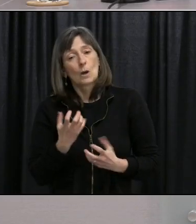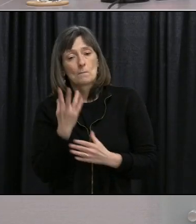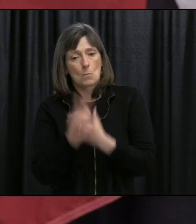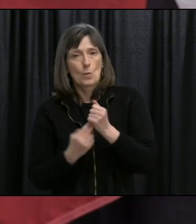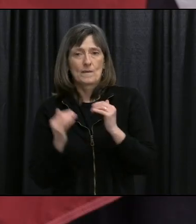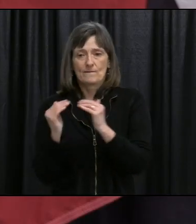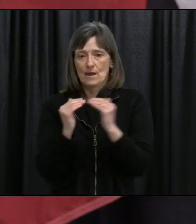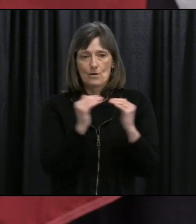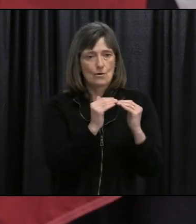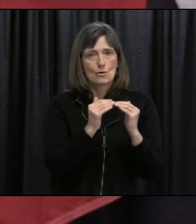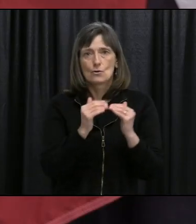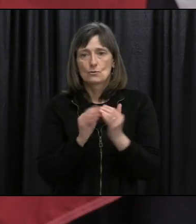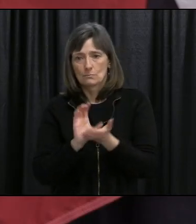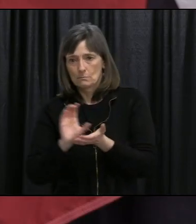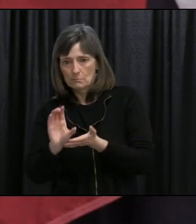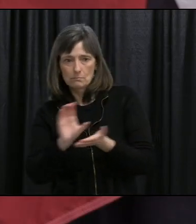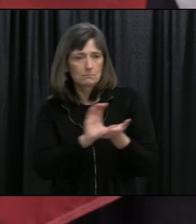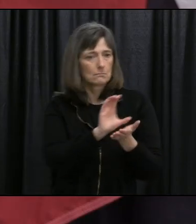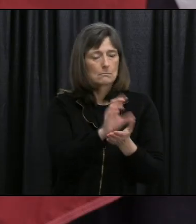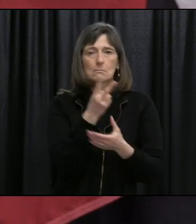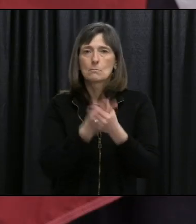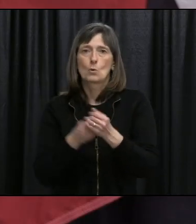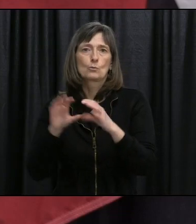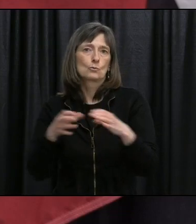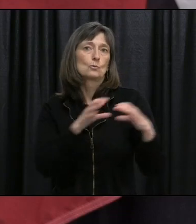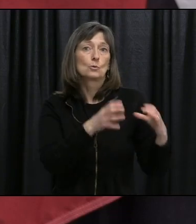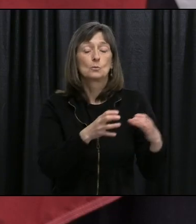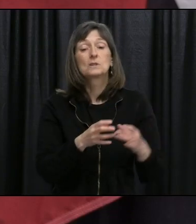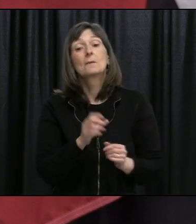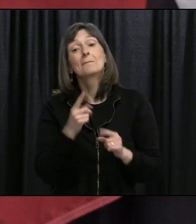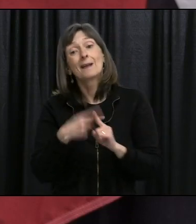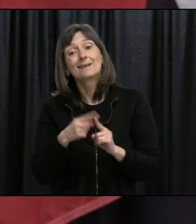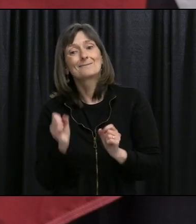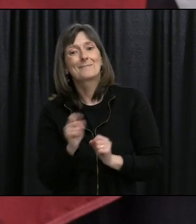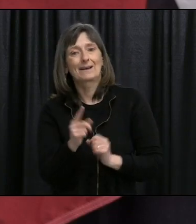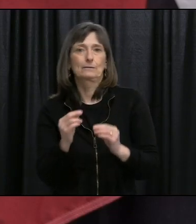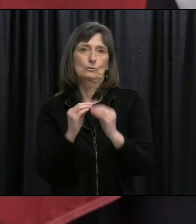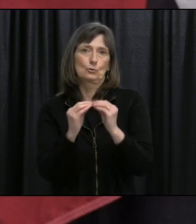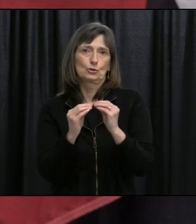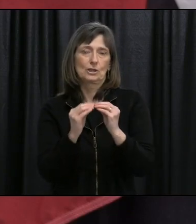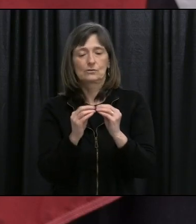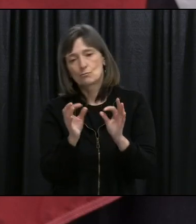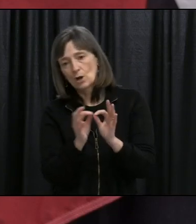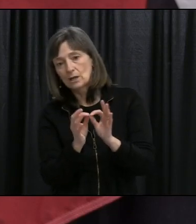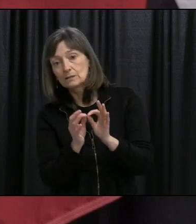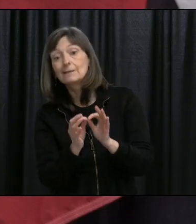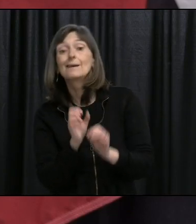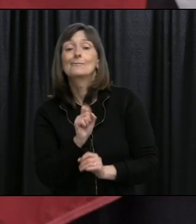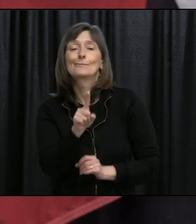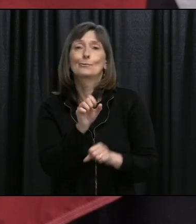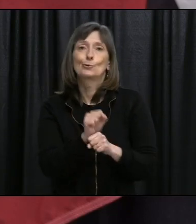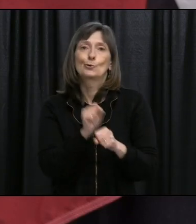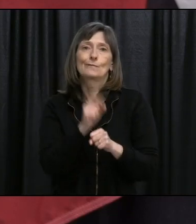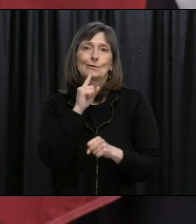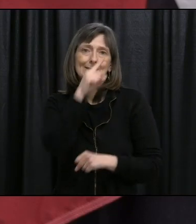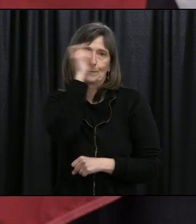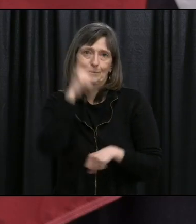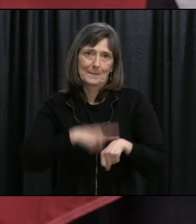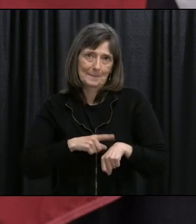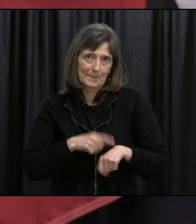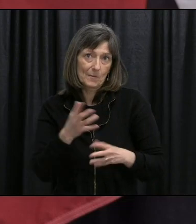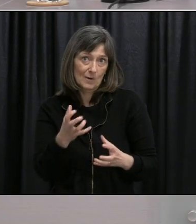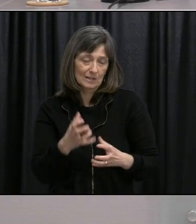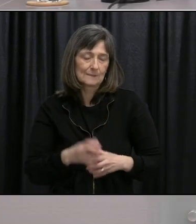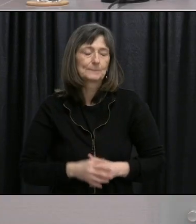back to the table and see that they can, get these people working back safely during the summer. Thank